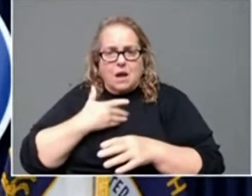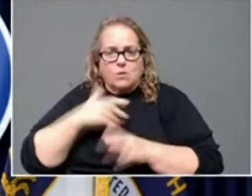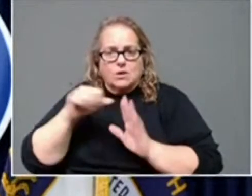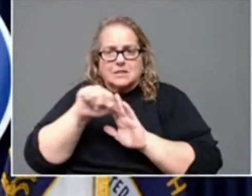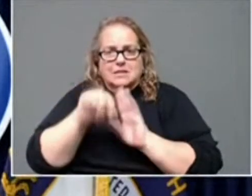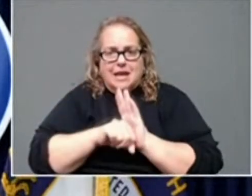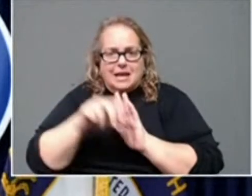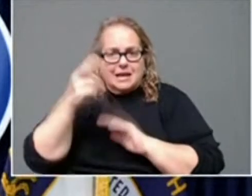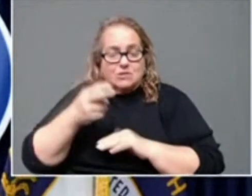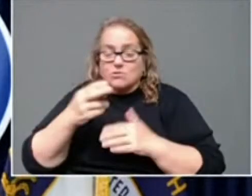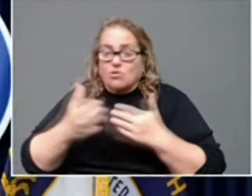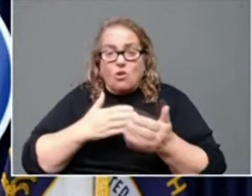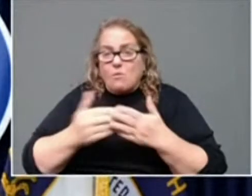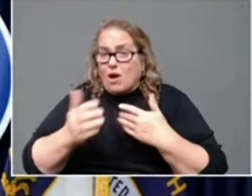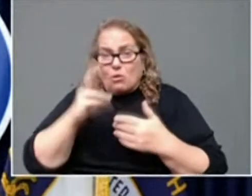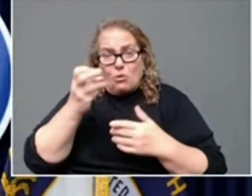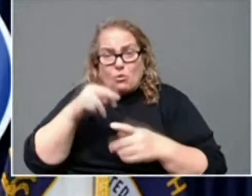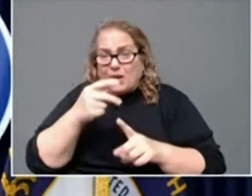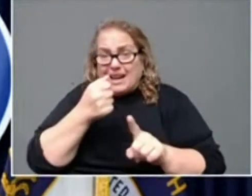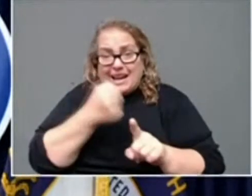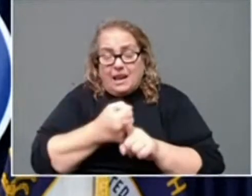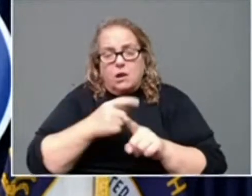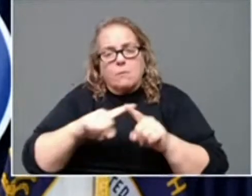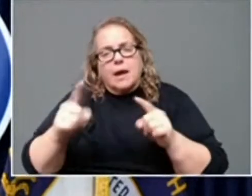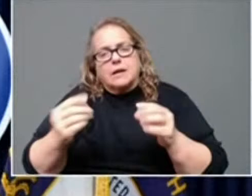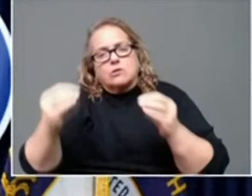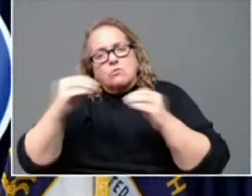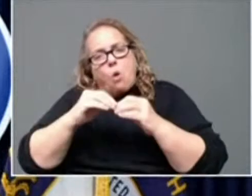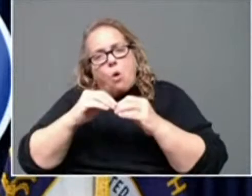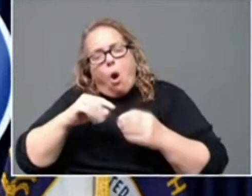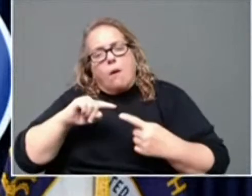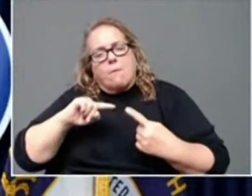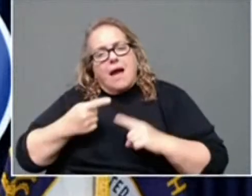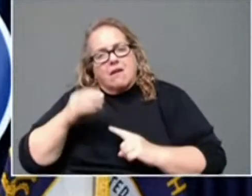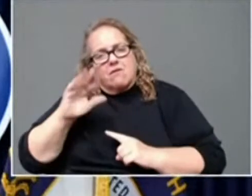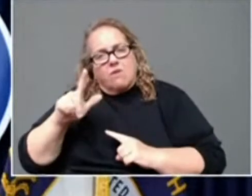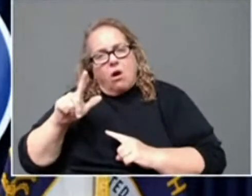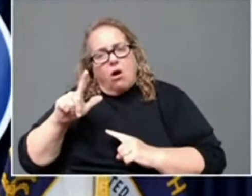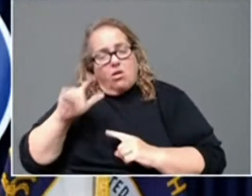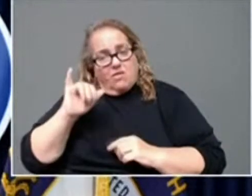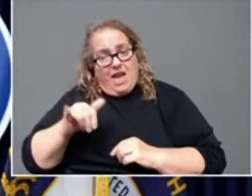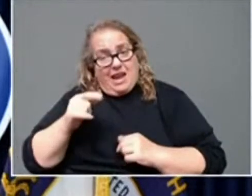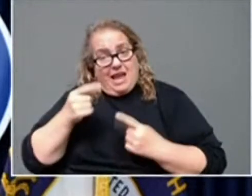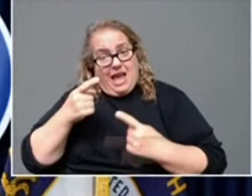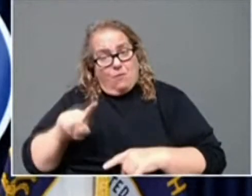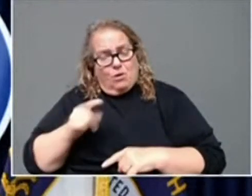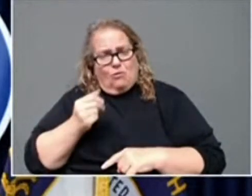struck. That's even more painful that this tragedy happened just a few weeks before Christmas.